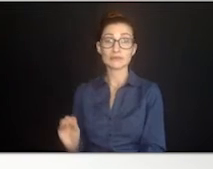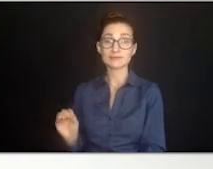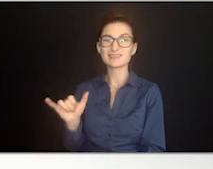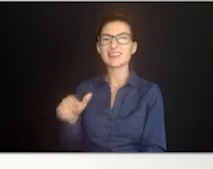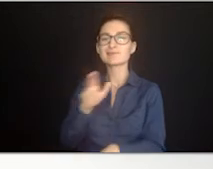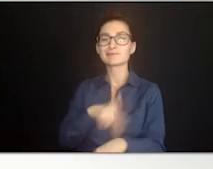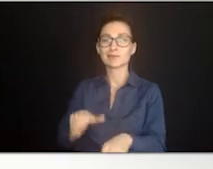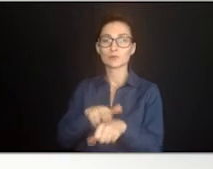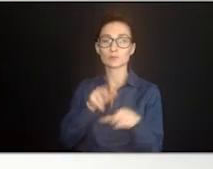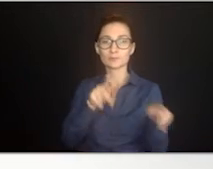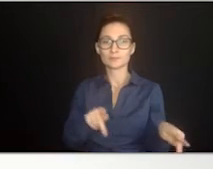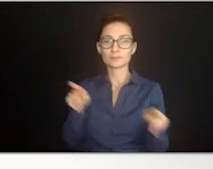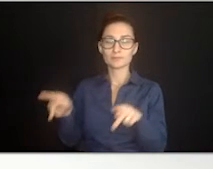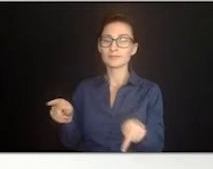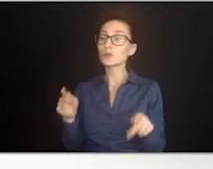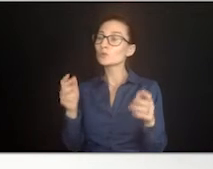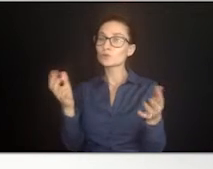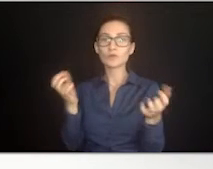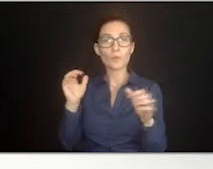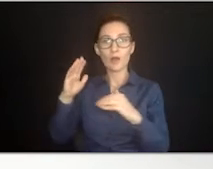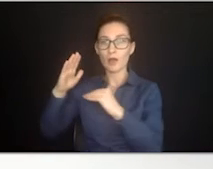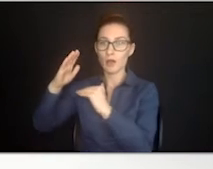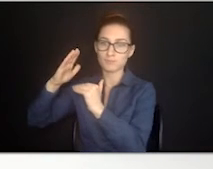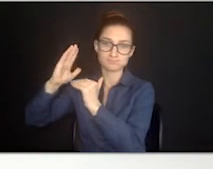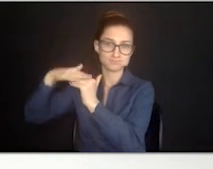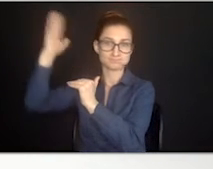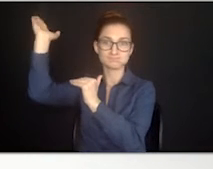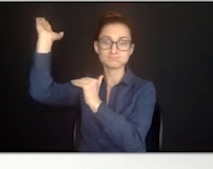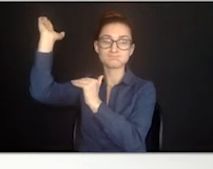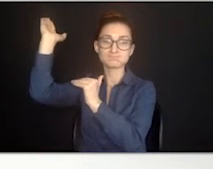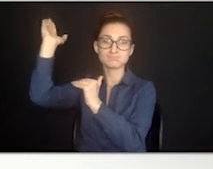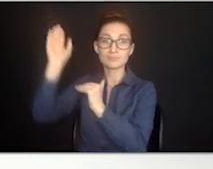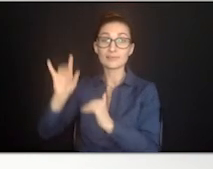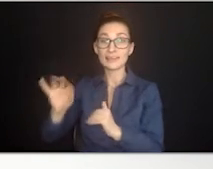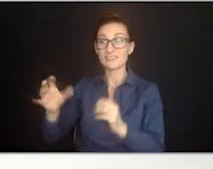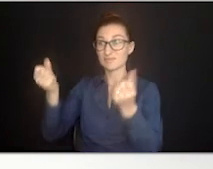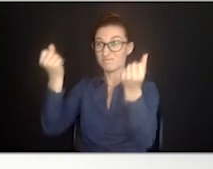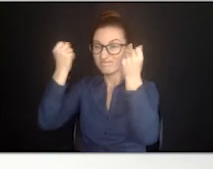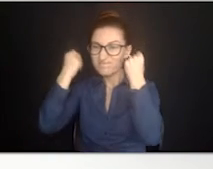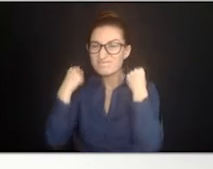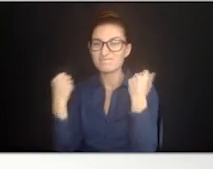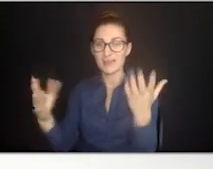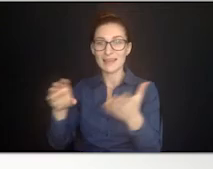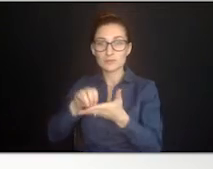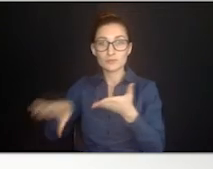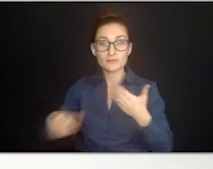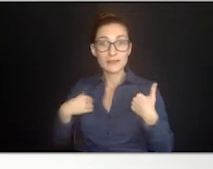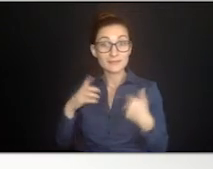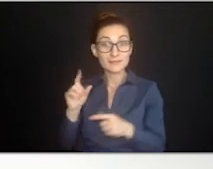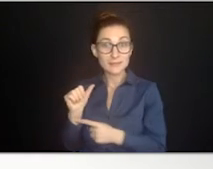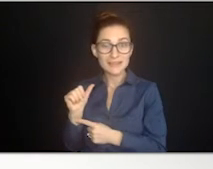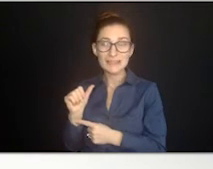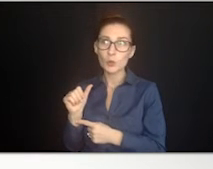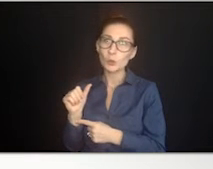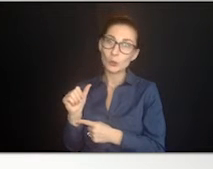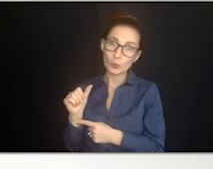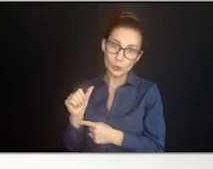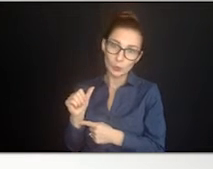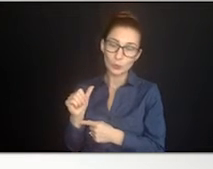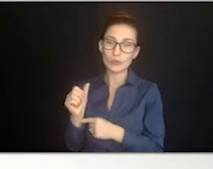natural proportion. You do not want a classroom that is overrepresented by students with disabilities. So if